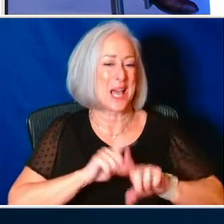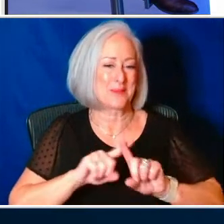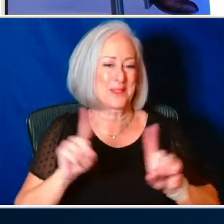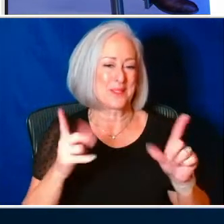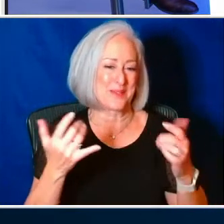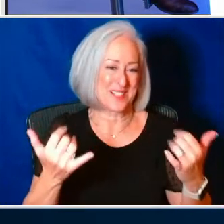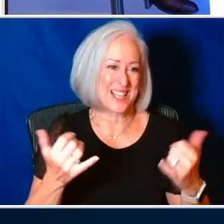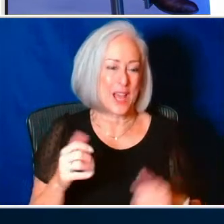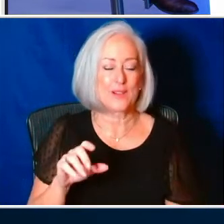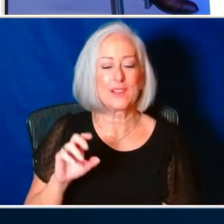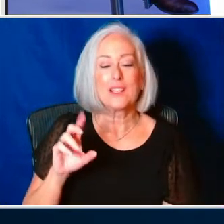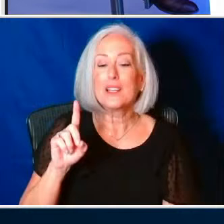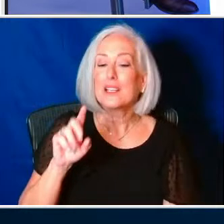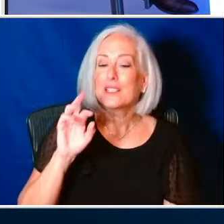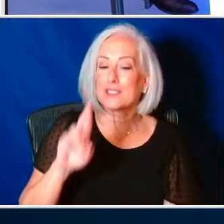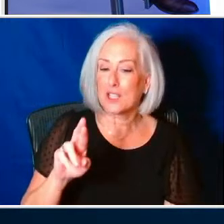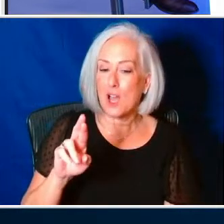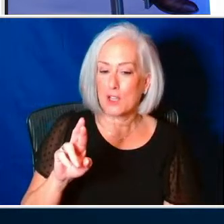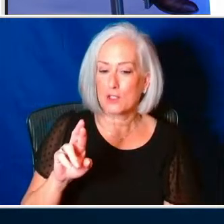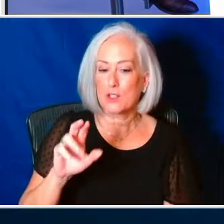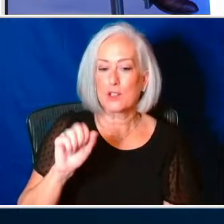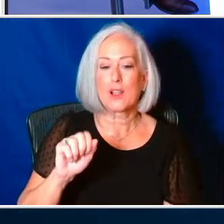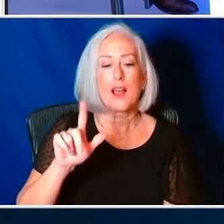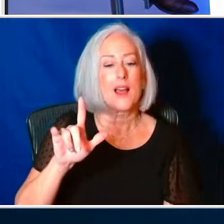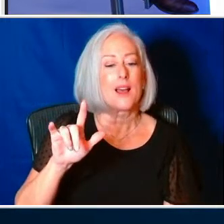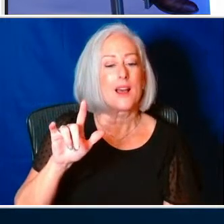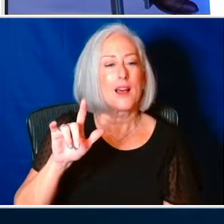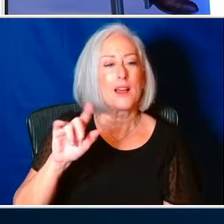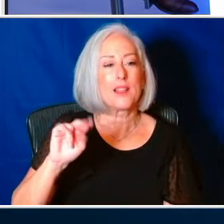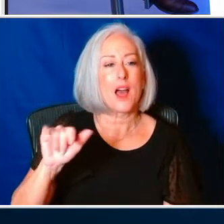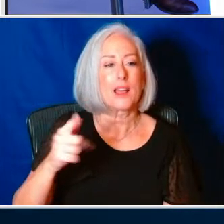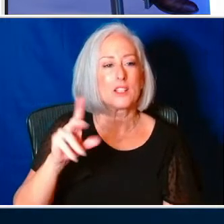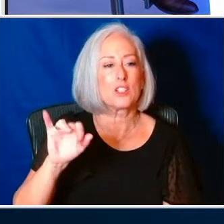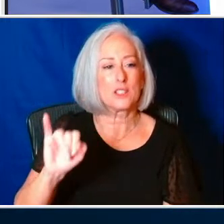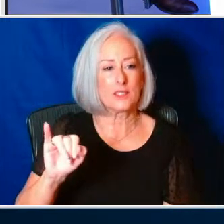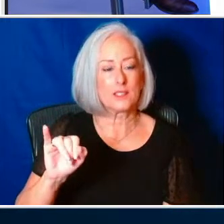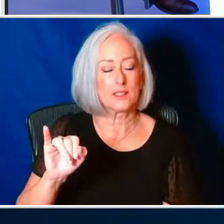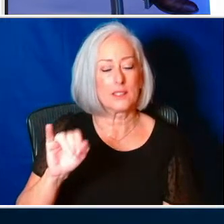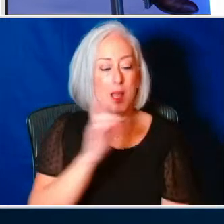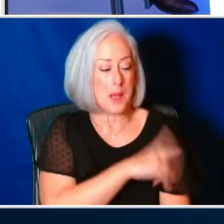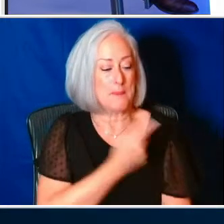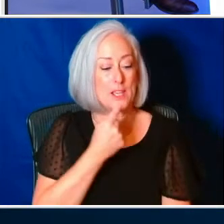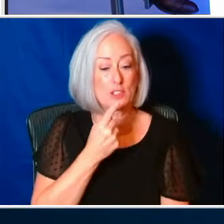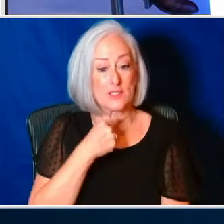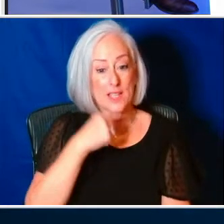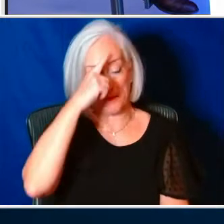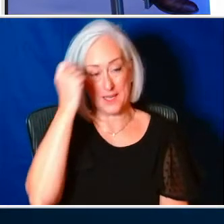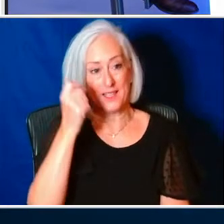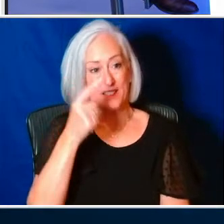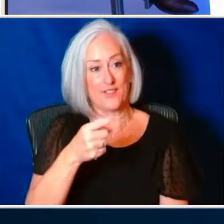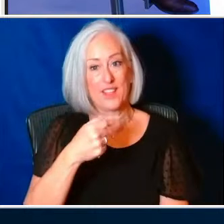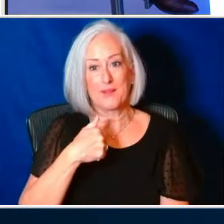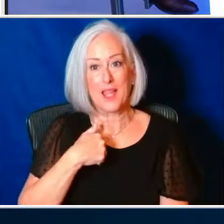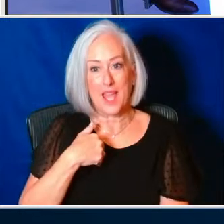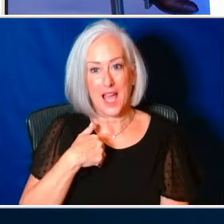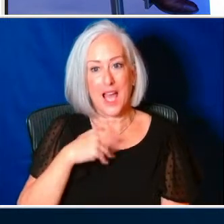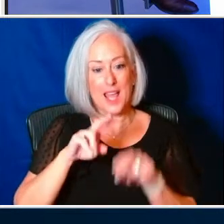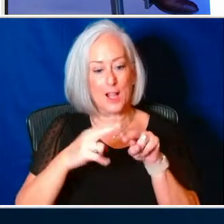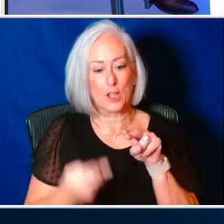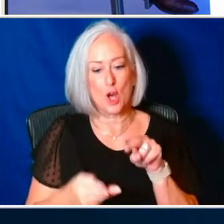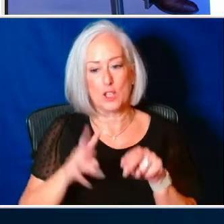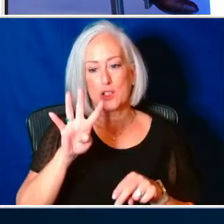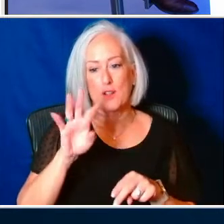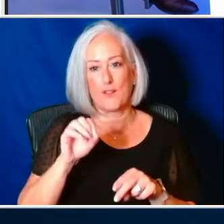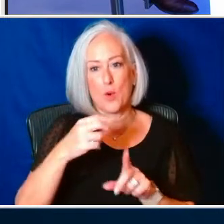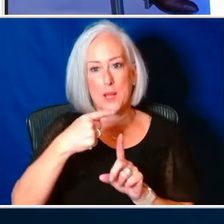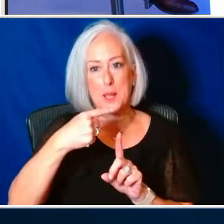of your patients, Cindy, wrote in, and I have to share this with you. She said, please tell the doctor, because of him, I'm down 40 pounds. The beer is